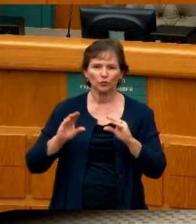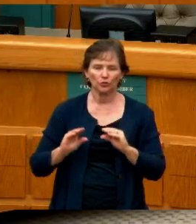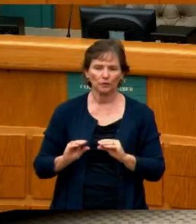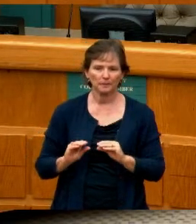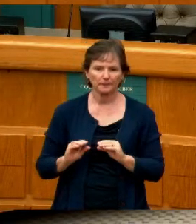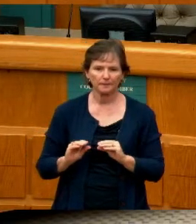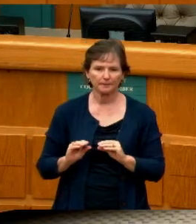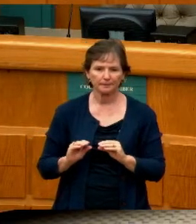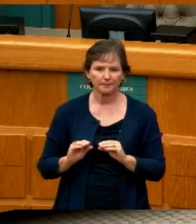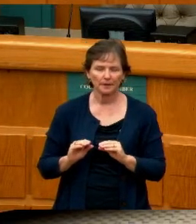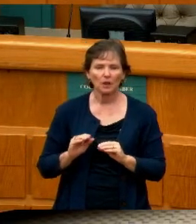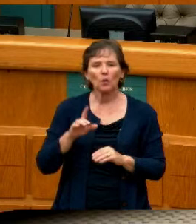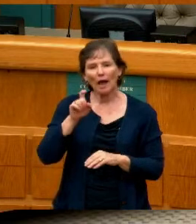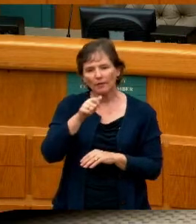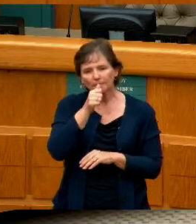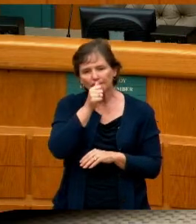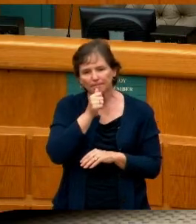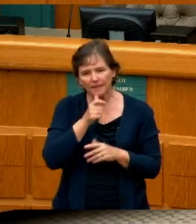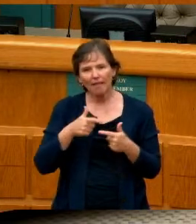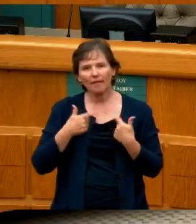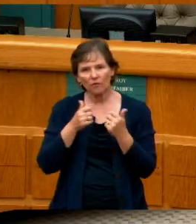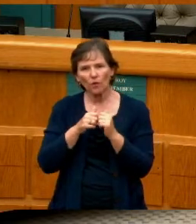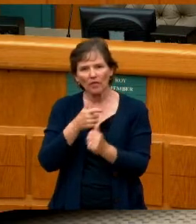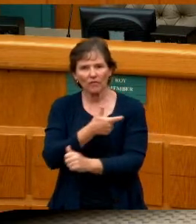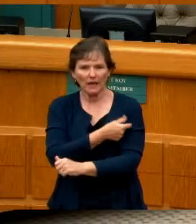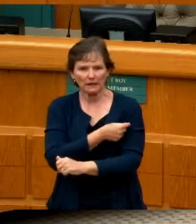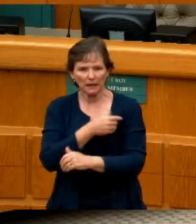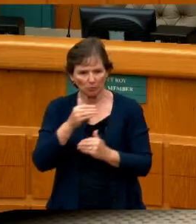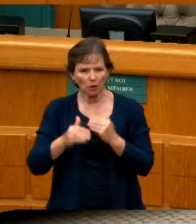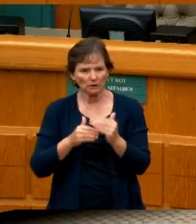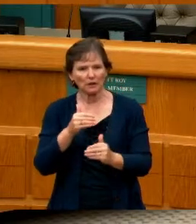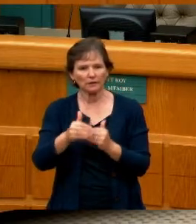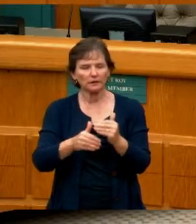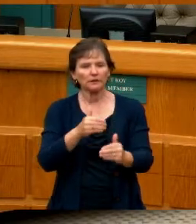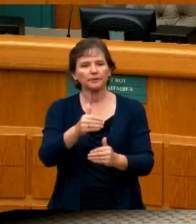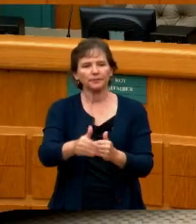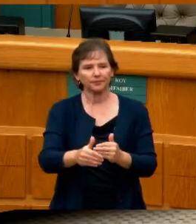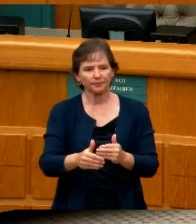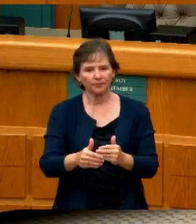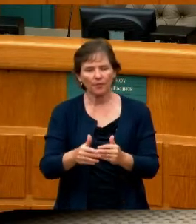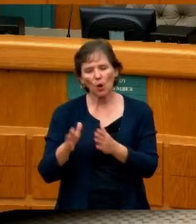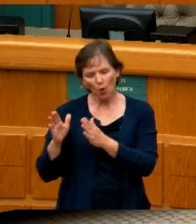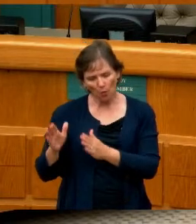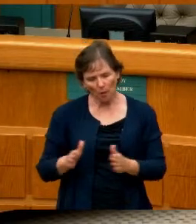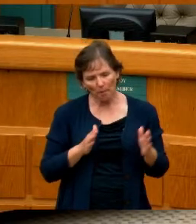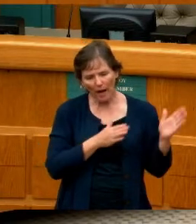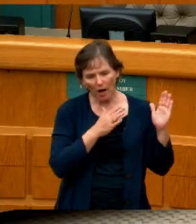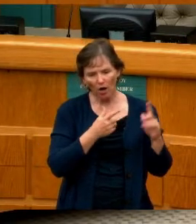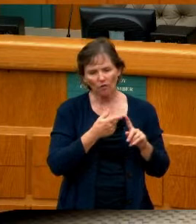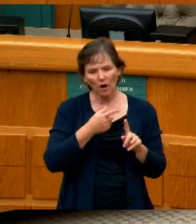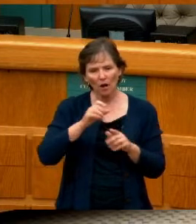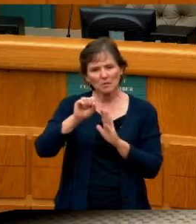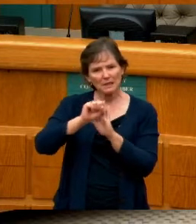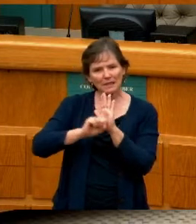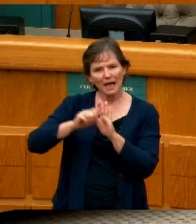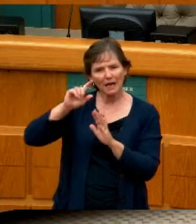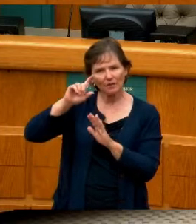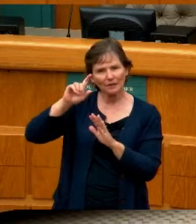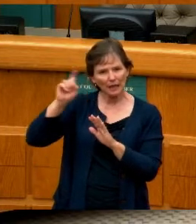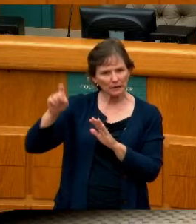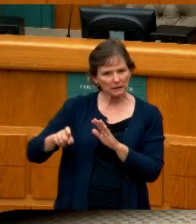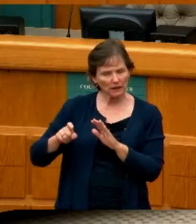the seasonal flu virus, that we most likely will just have to learn to live with. The health district is preparing for this